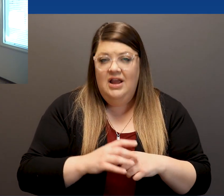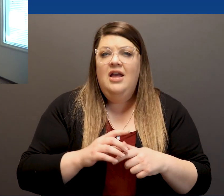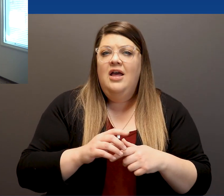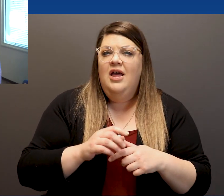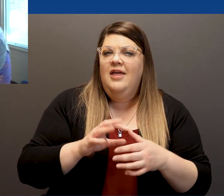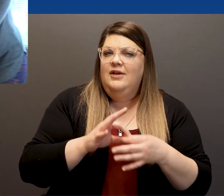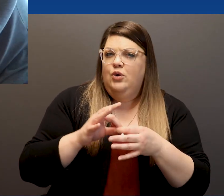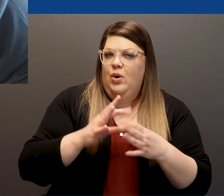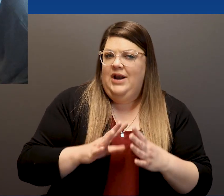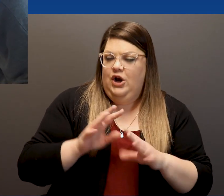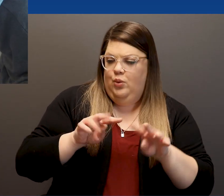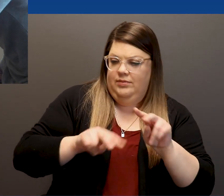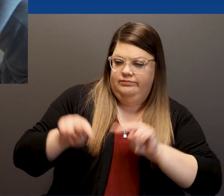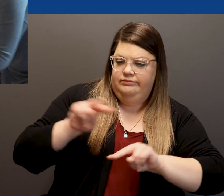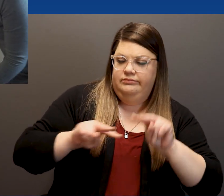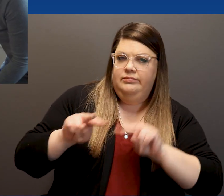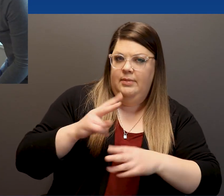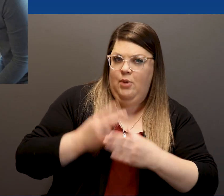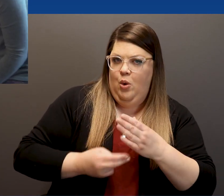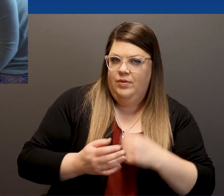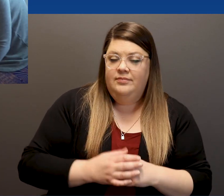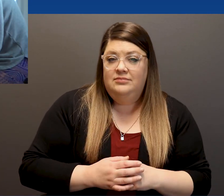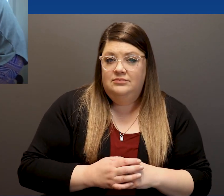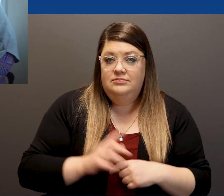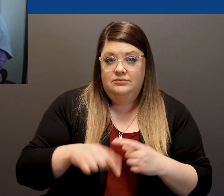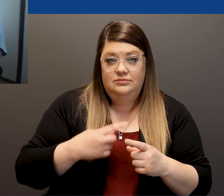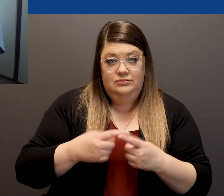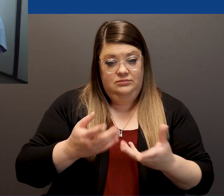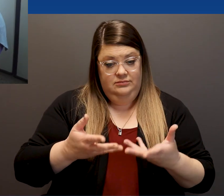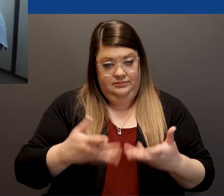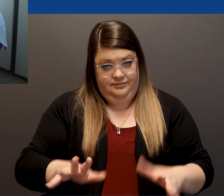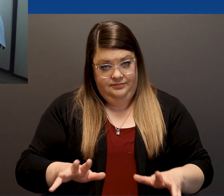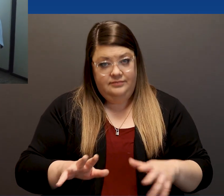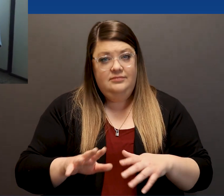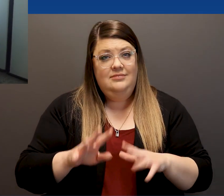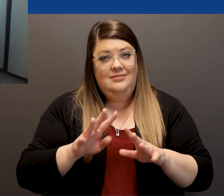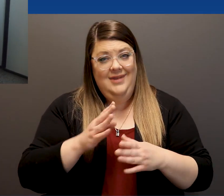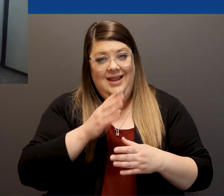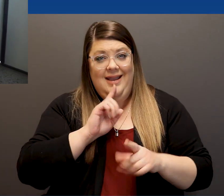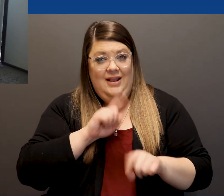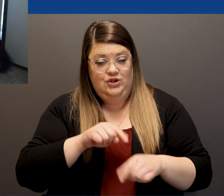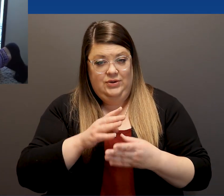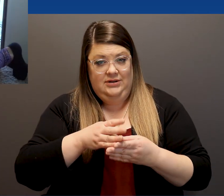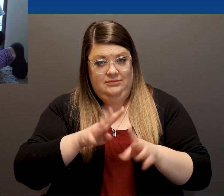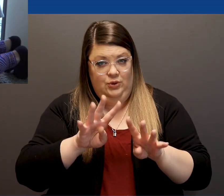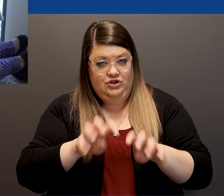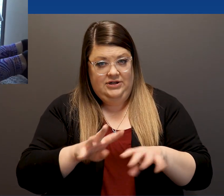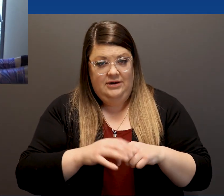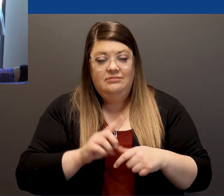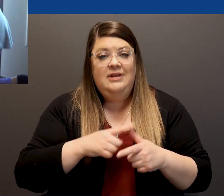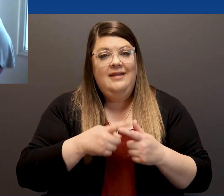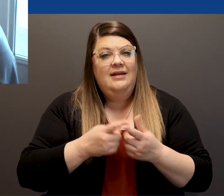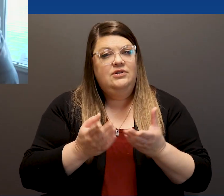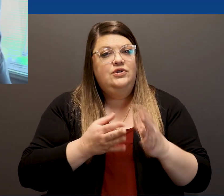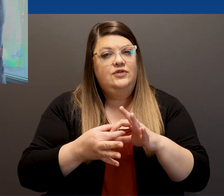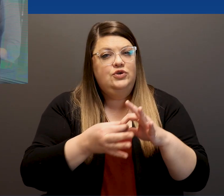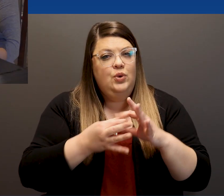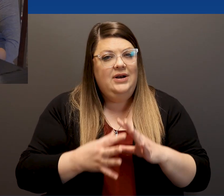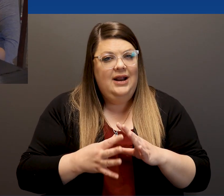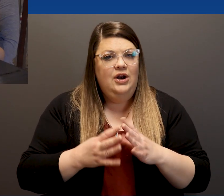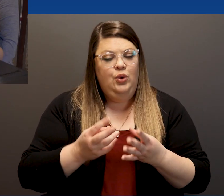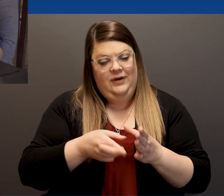child. Once the caregiver is done answering the questionnaire, the service coordinator will review the screener and may ask